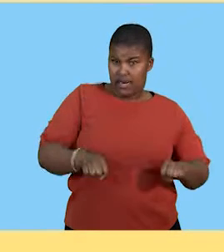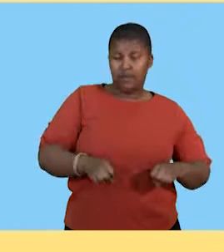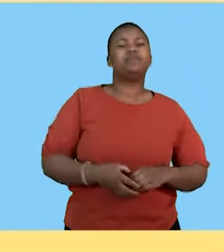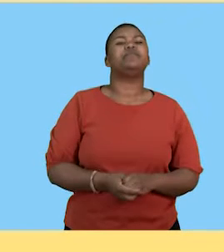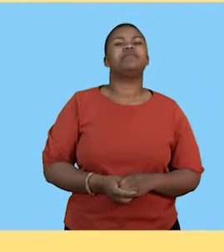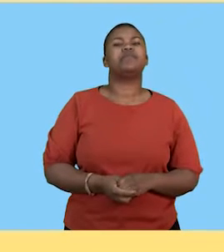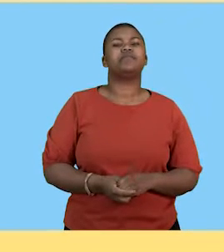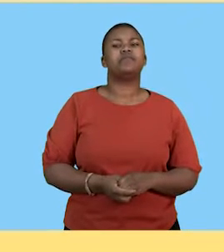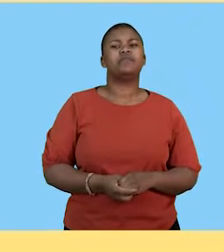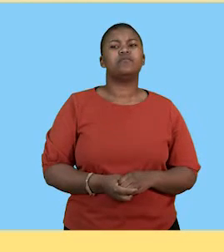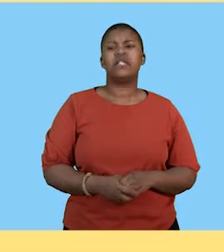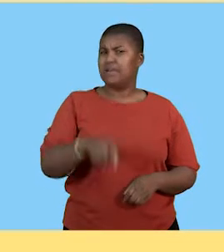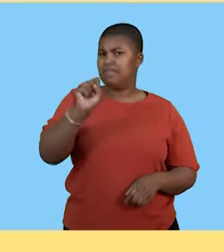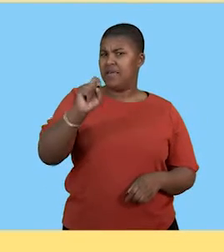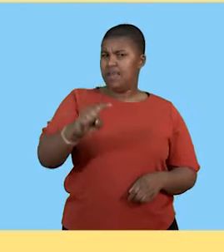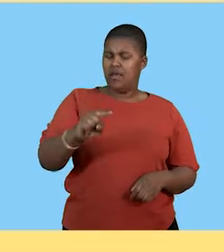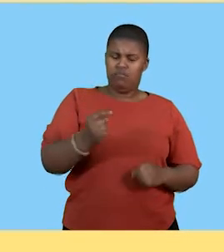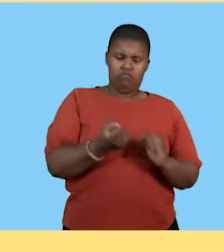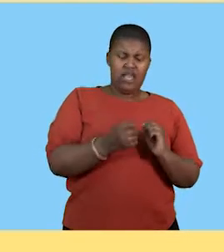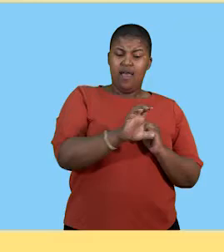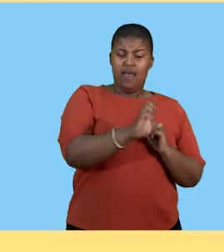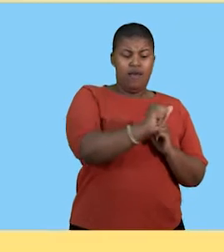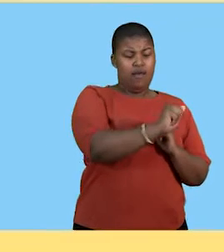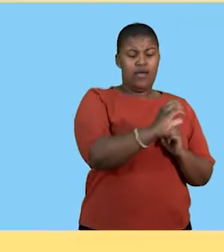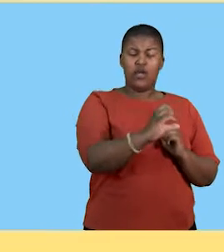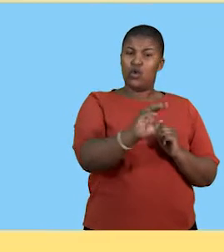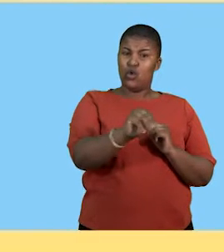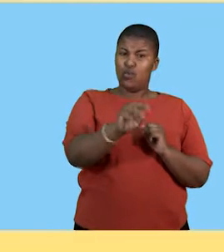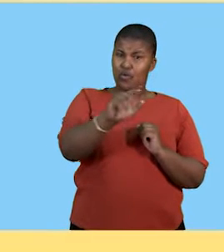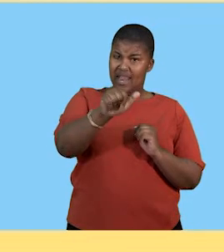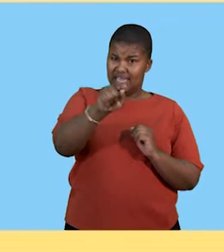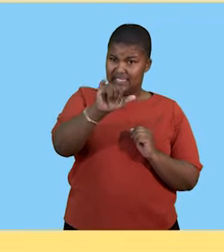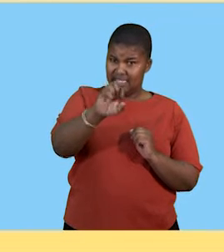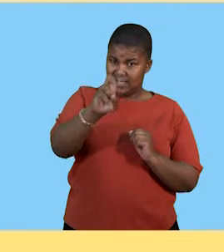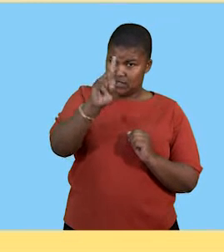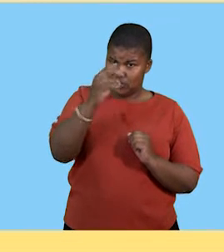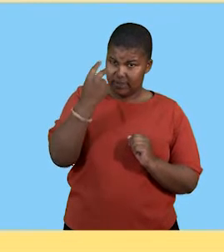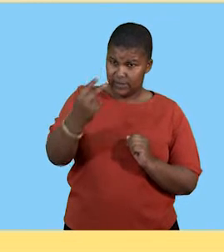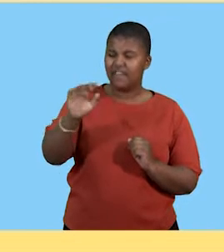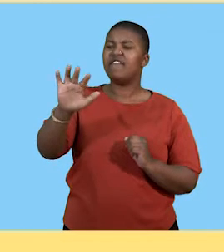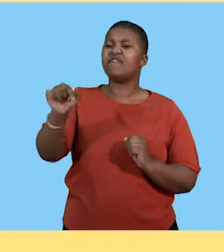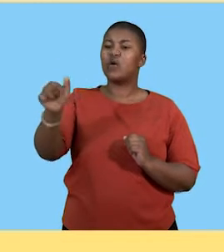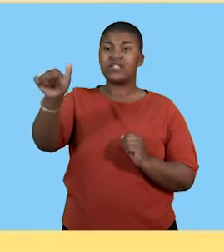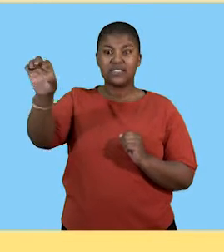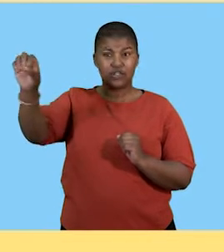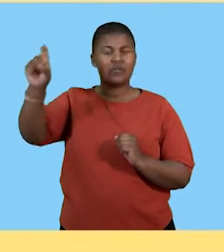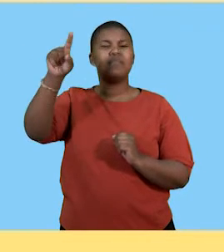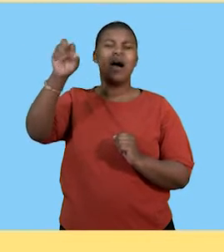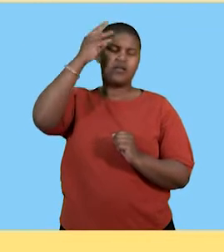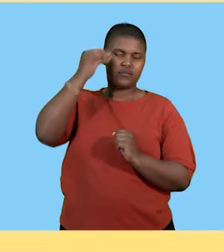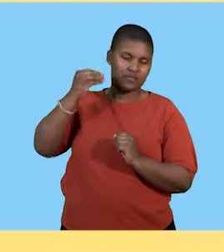is. And our accumulated depreciation was 5,600. There it is. You have to remember